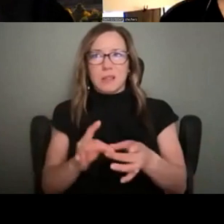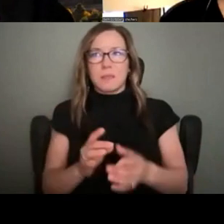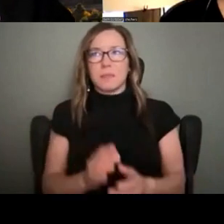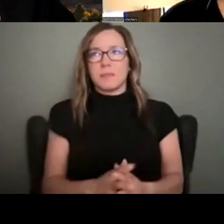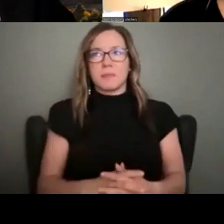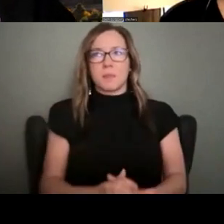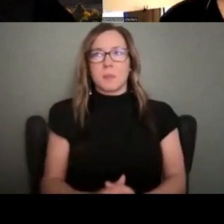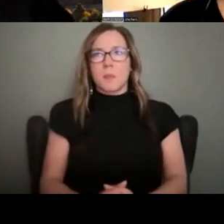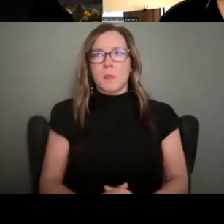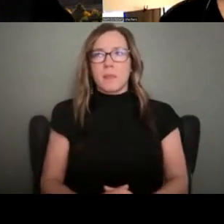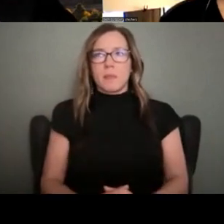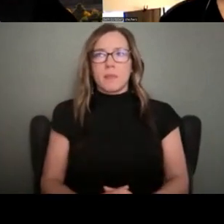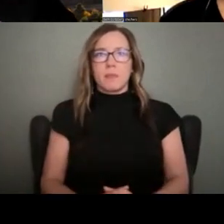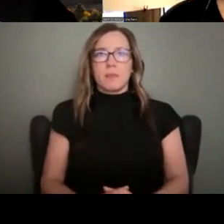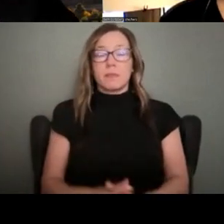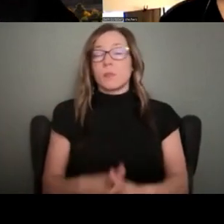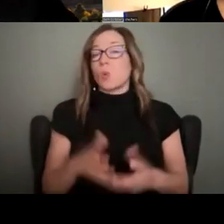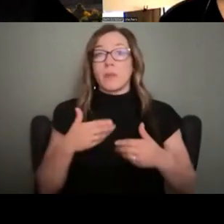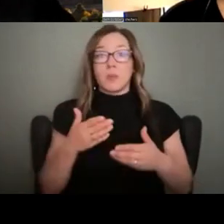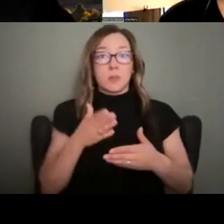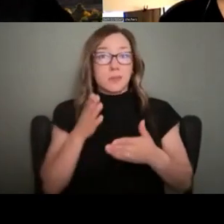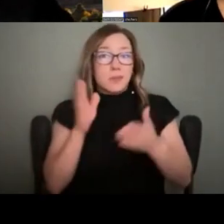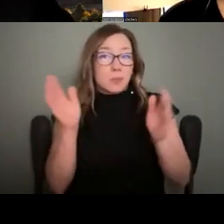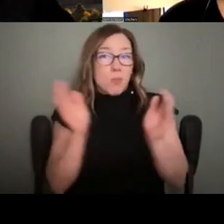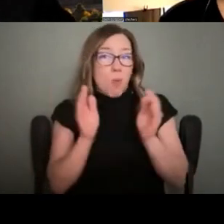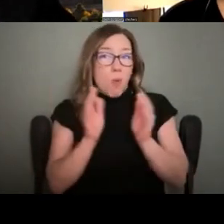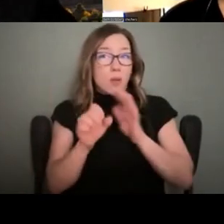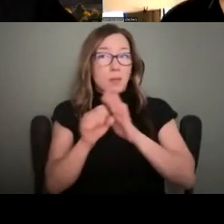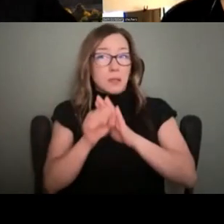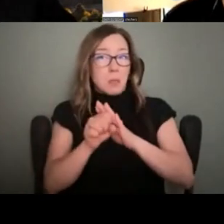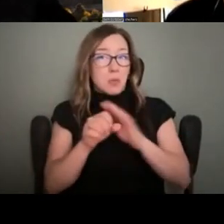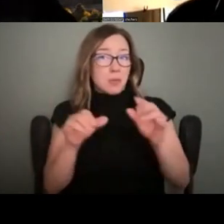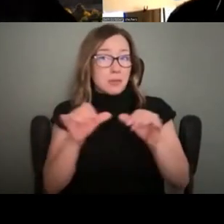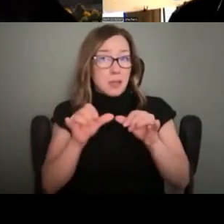You know, we have a very small sample size